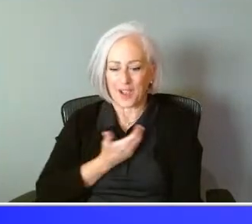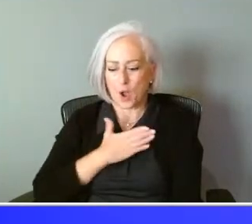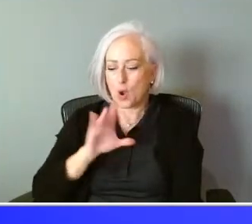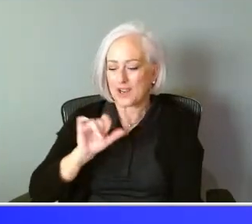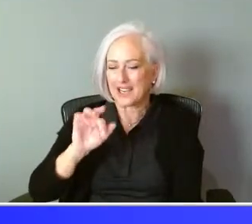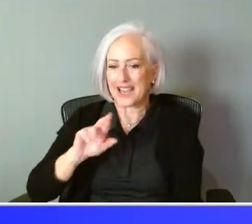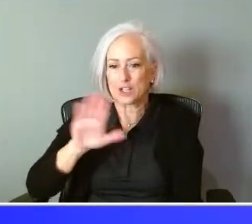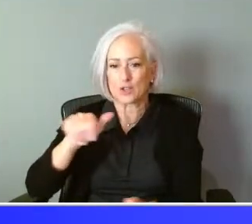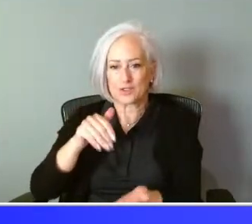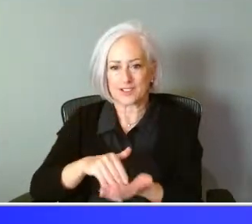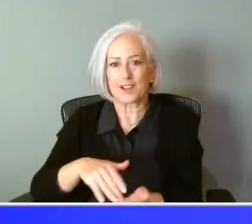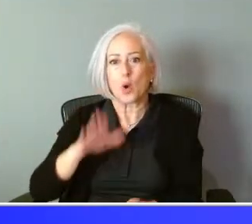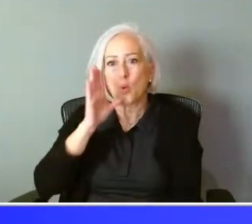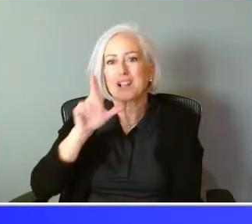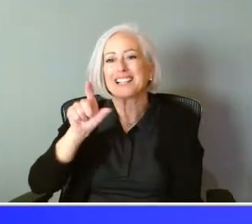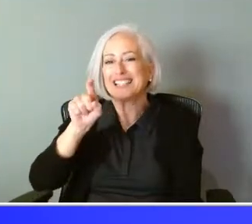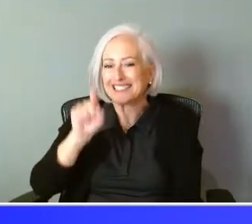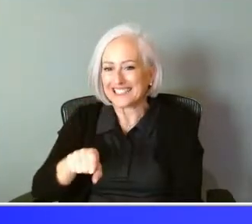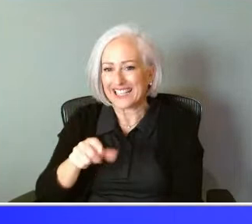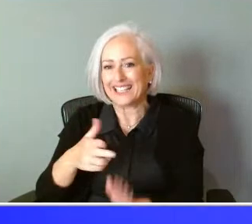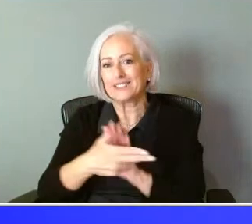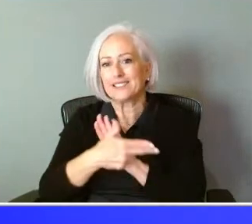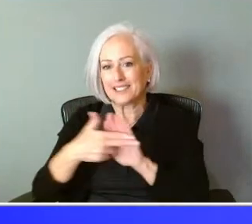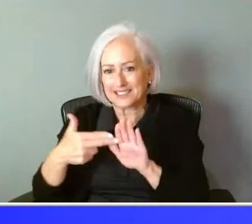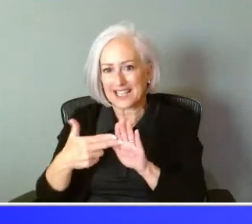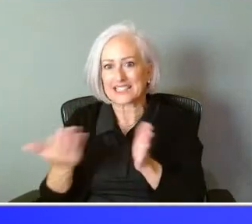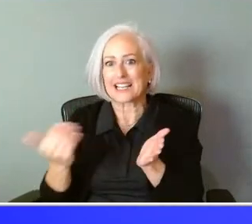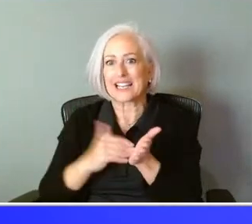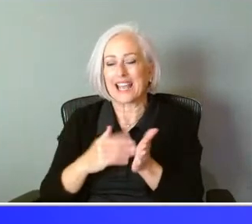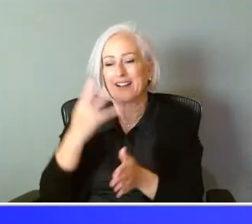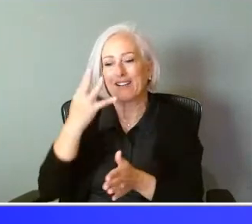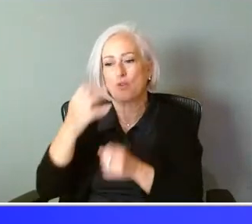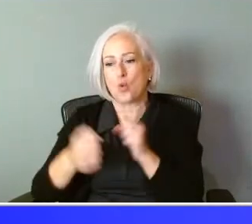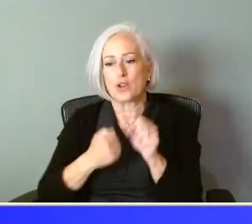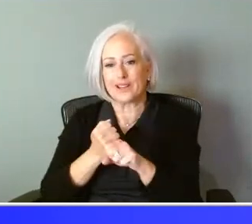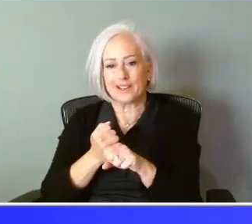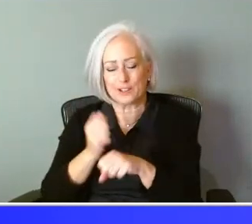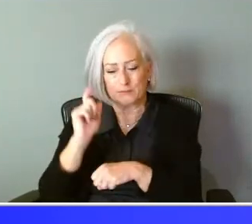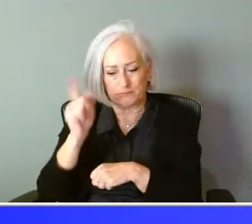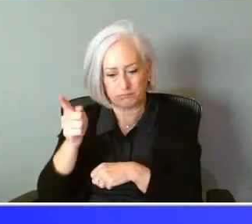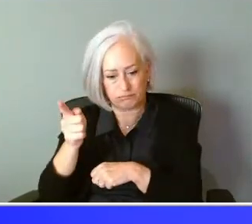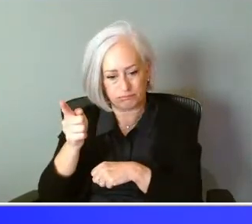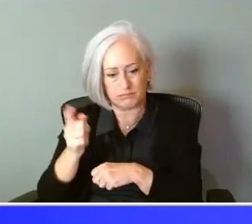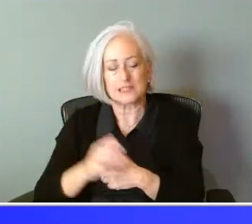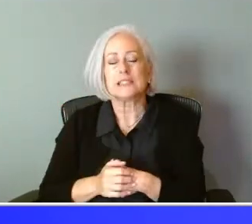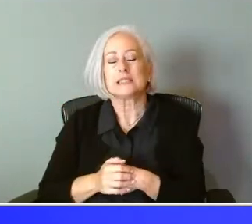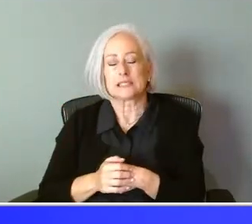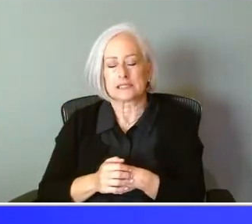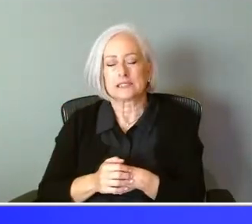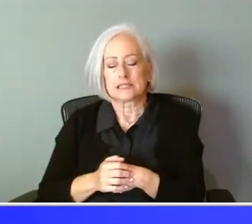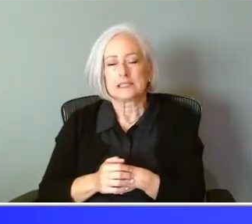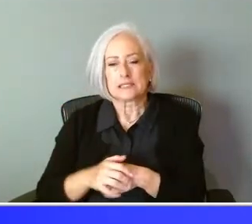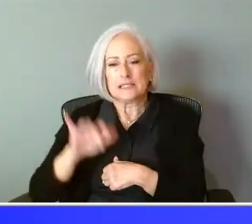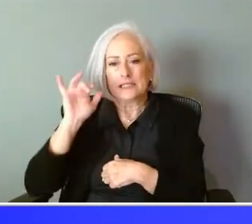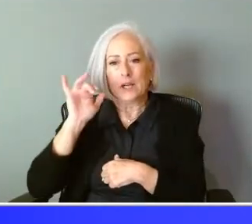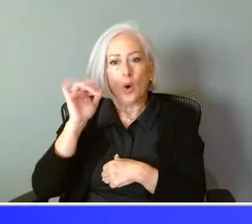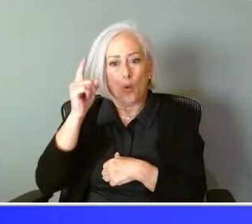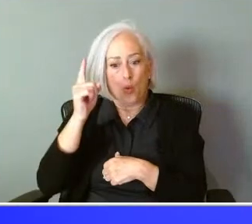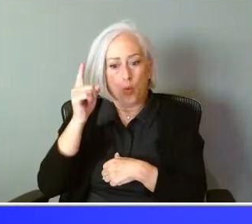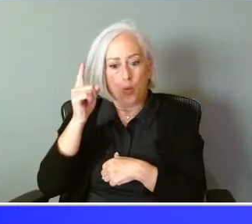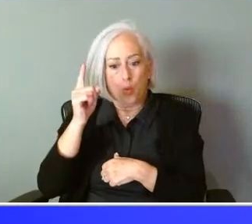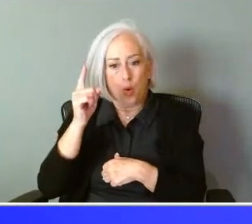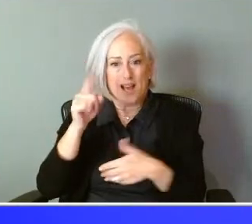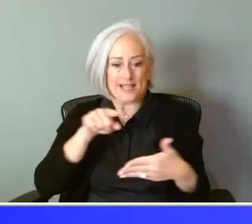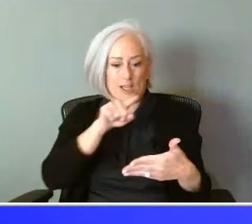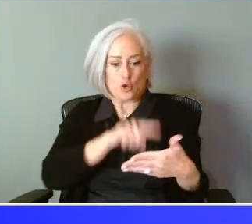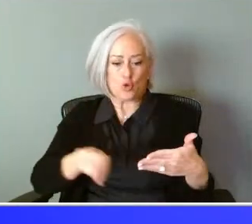get redesignated in the next 4 years, and that one of the criticisms that